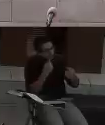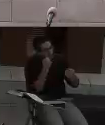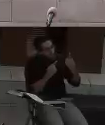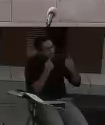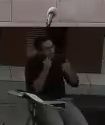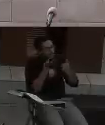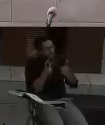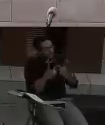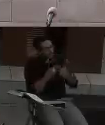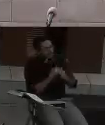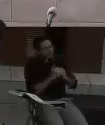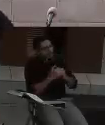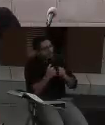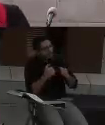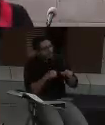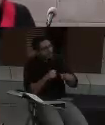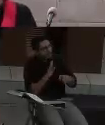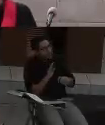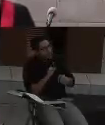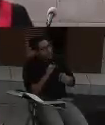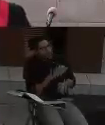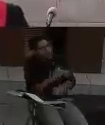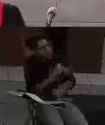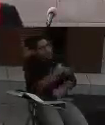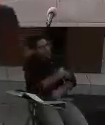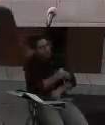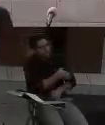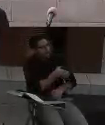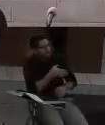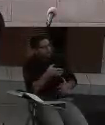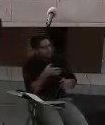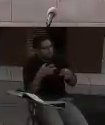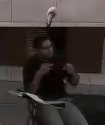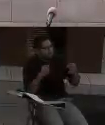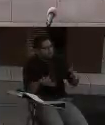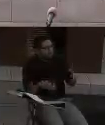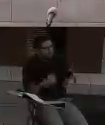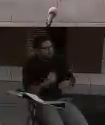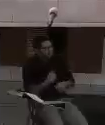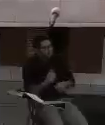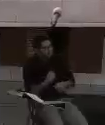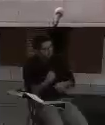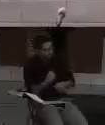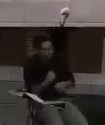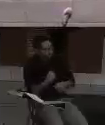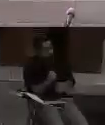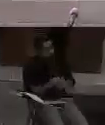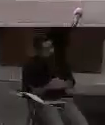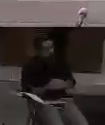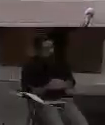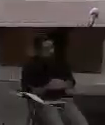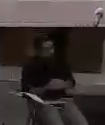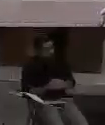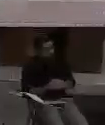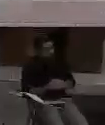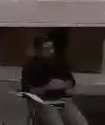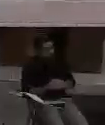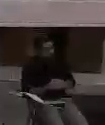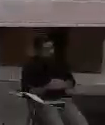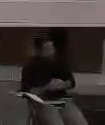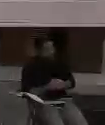a powerful person as Jesus redefines power, to think of practical ways to live this out every